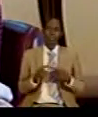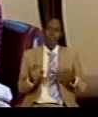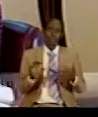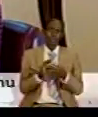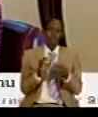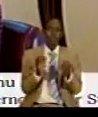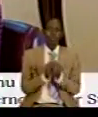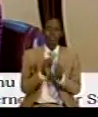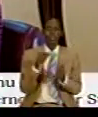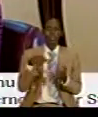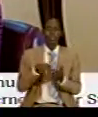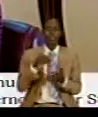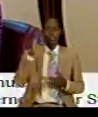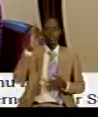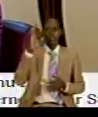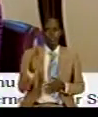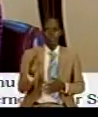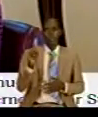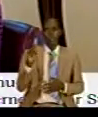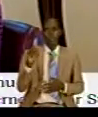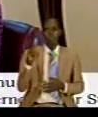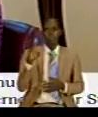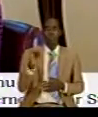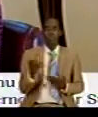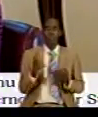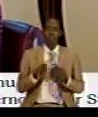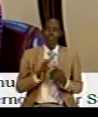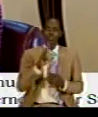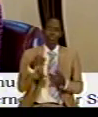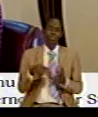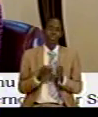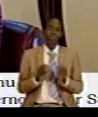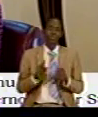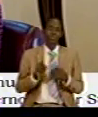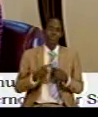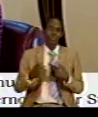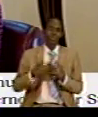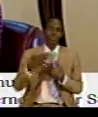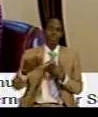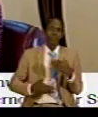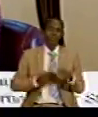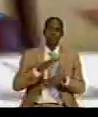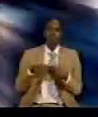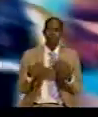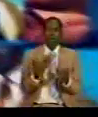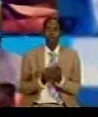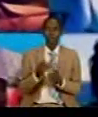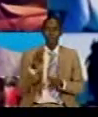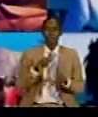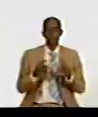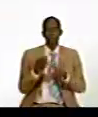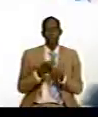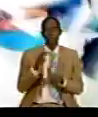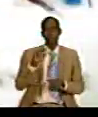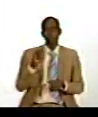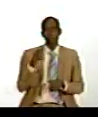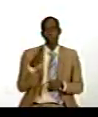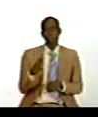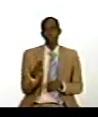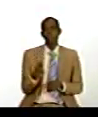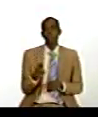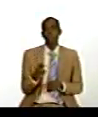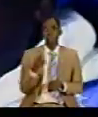I want to use this opportunity to invite all Nigerites to the global crusade with Kumuyi. GCK,